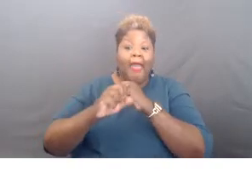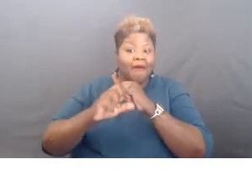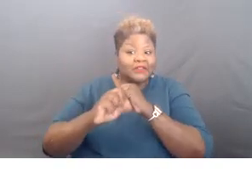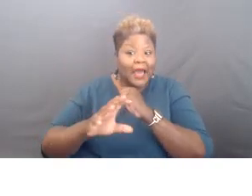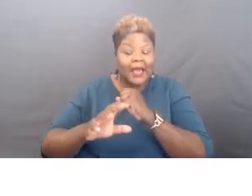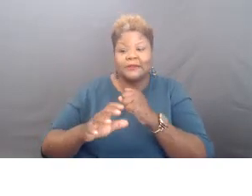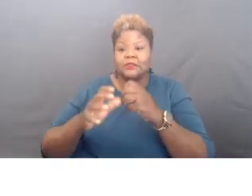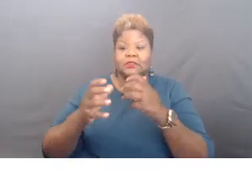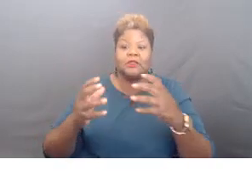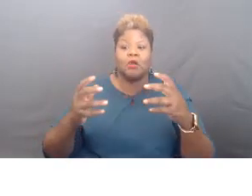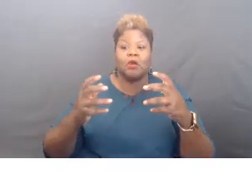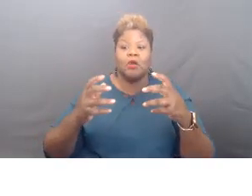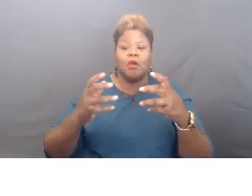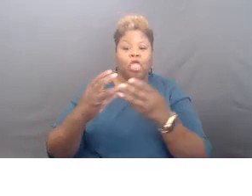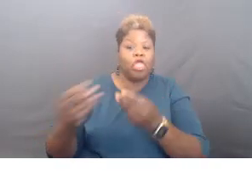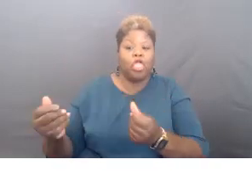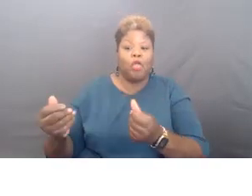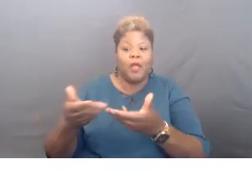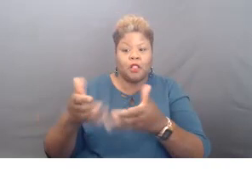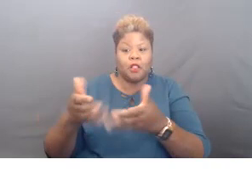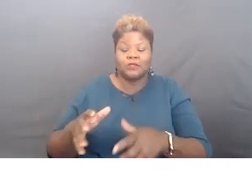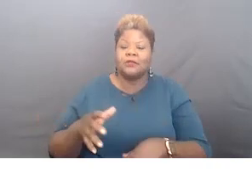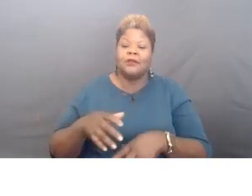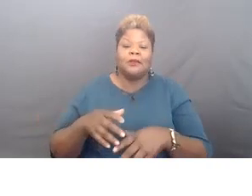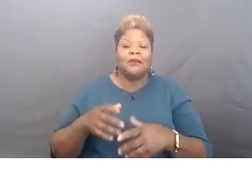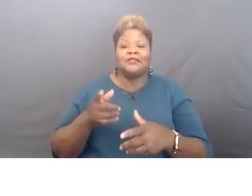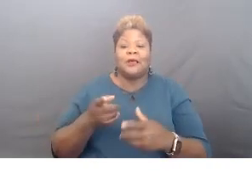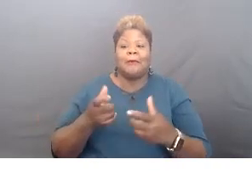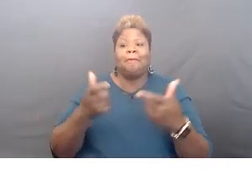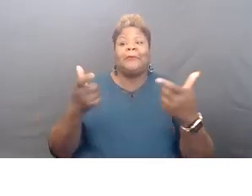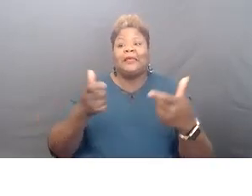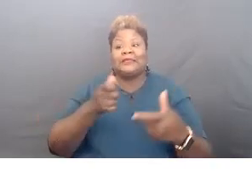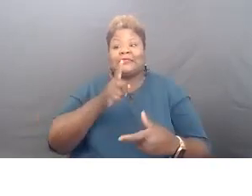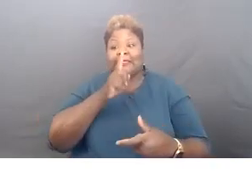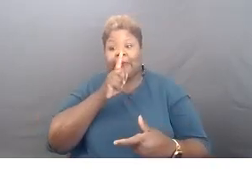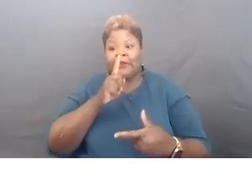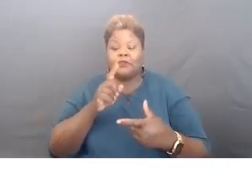heavily as they're being launched. So this is one of the big secrets of social media.